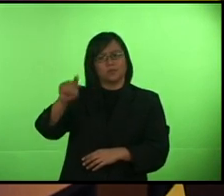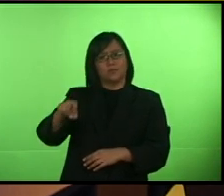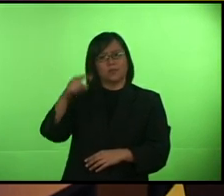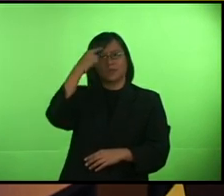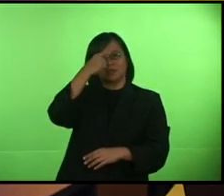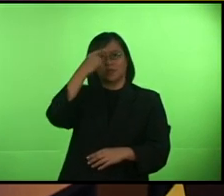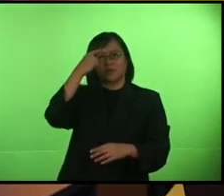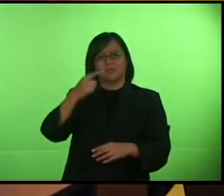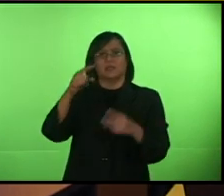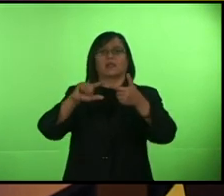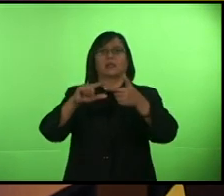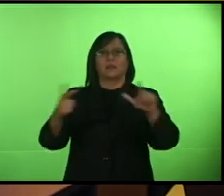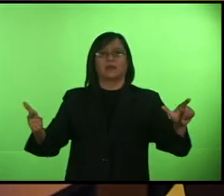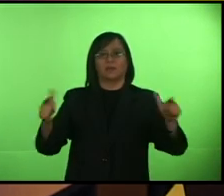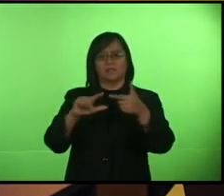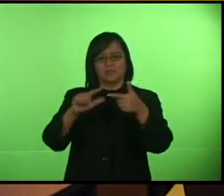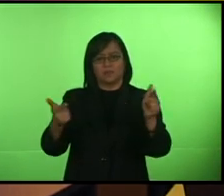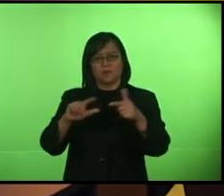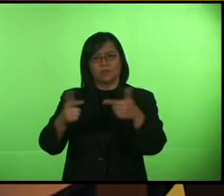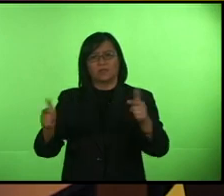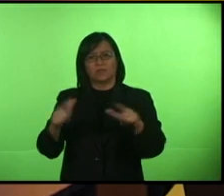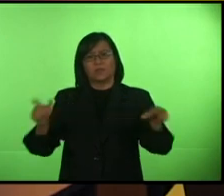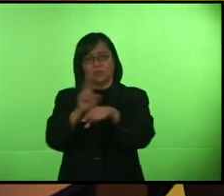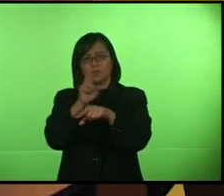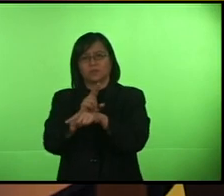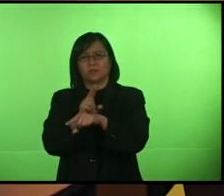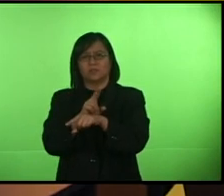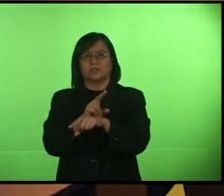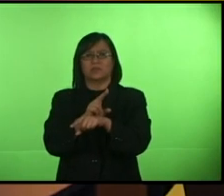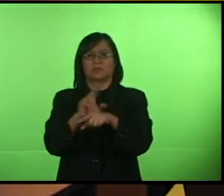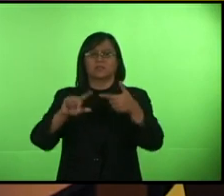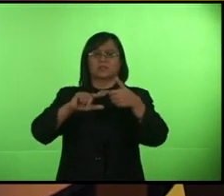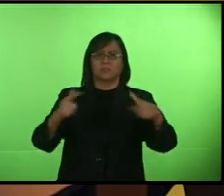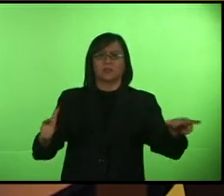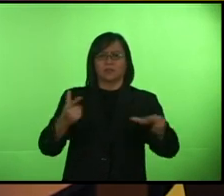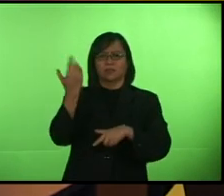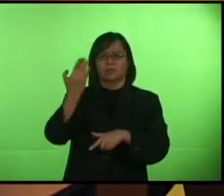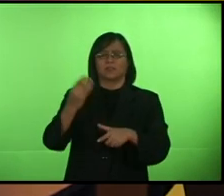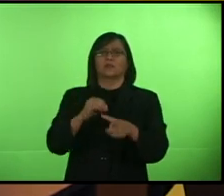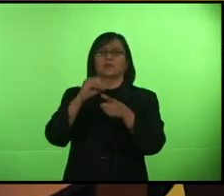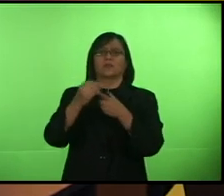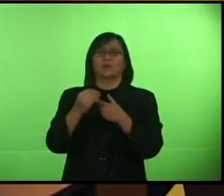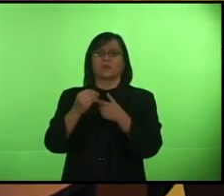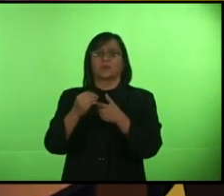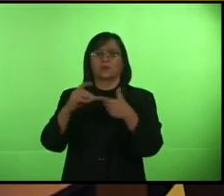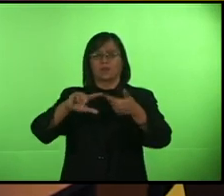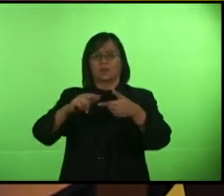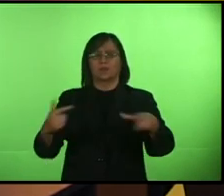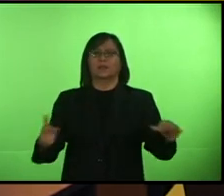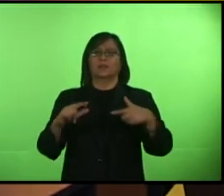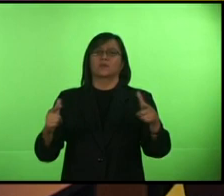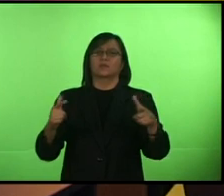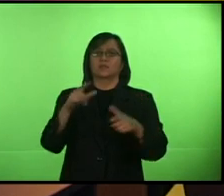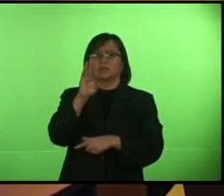consider the language usage as well, okay, whether it should be formal or non-formal. And